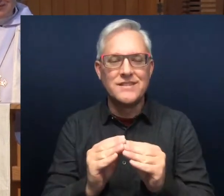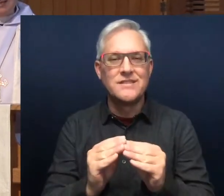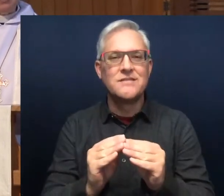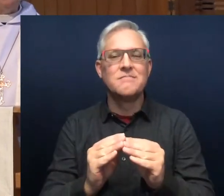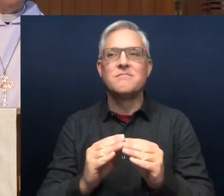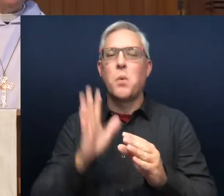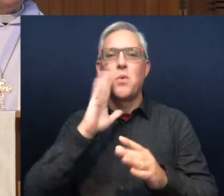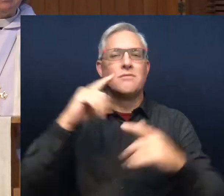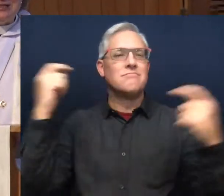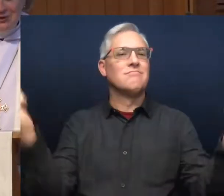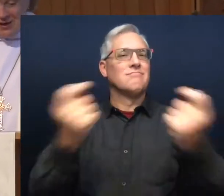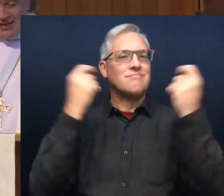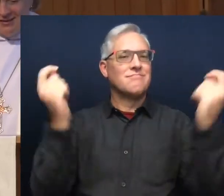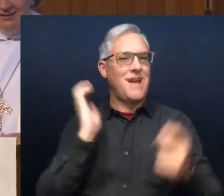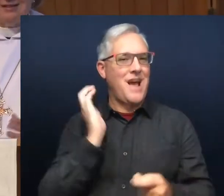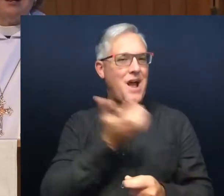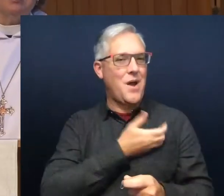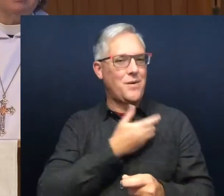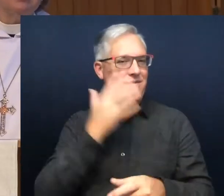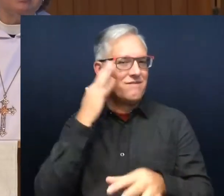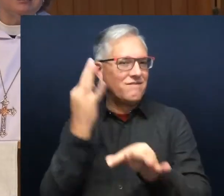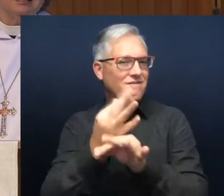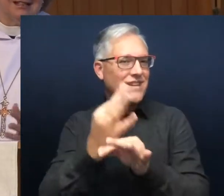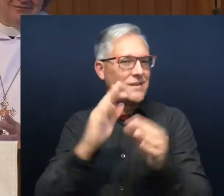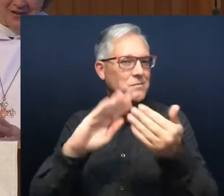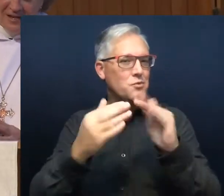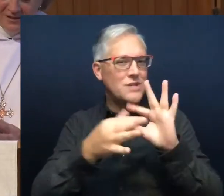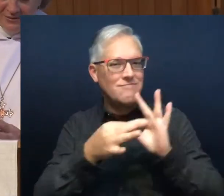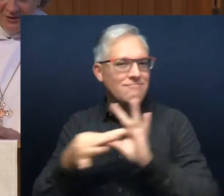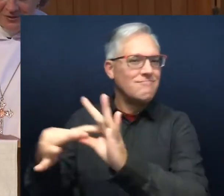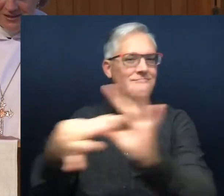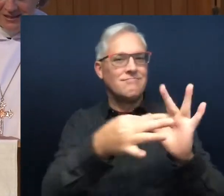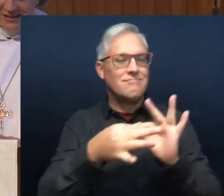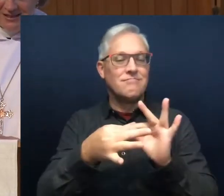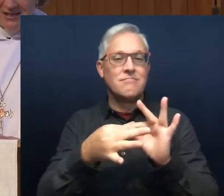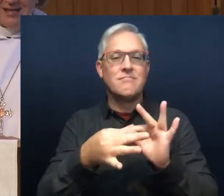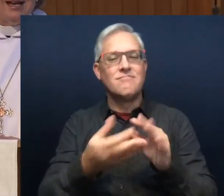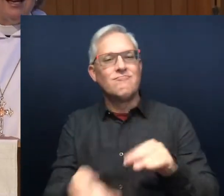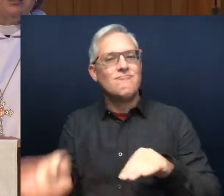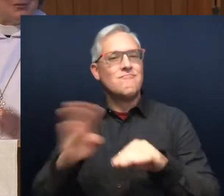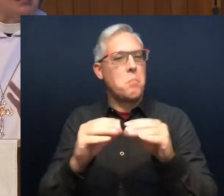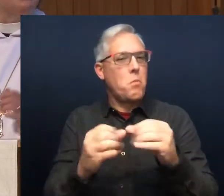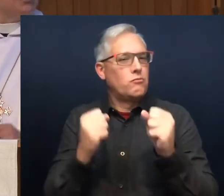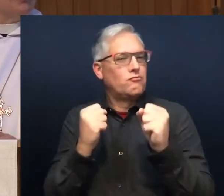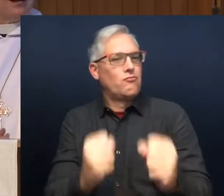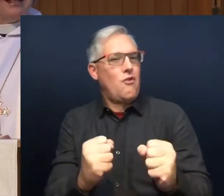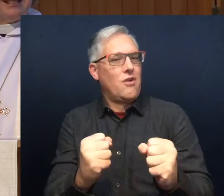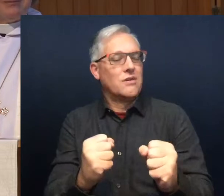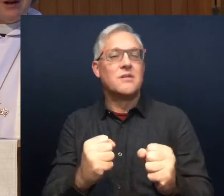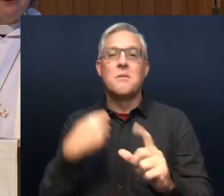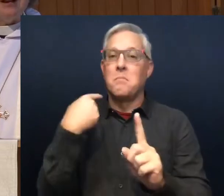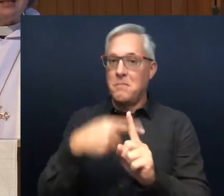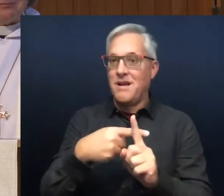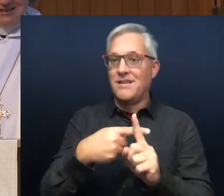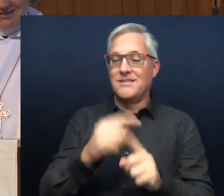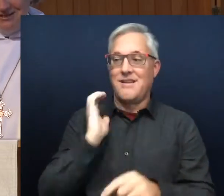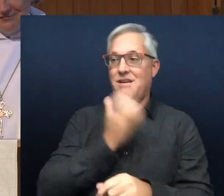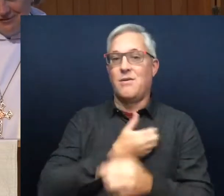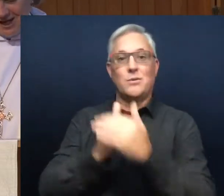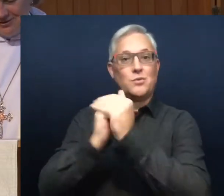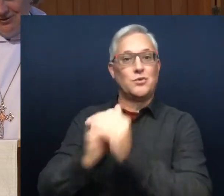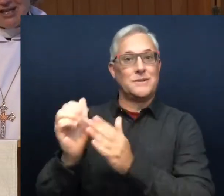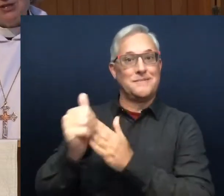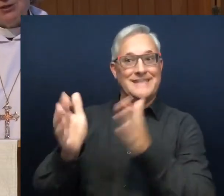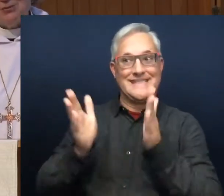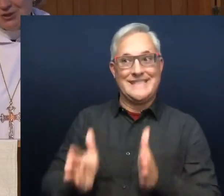that both celebrates and strengthens our synod faith community, as well as provides a small respite